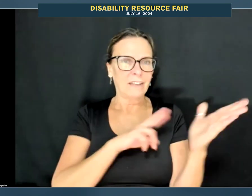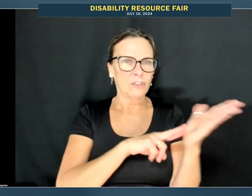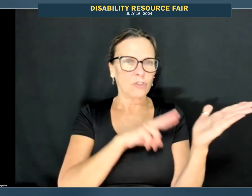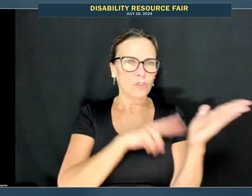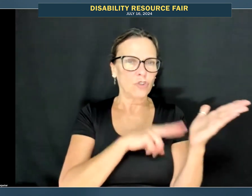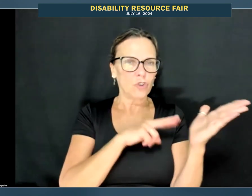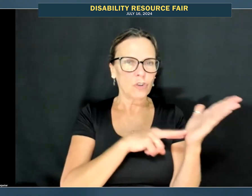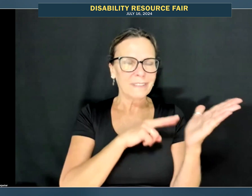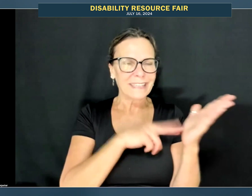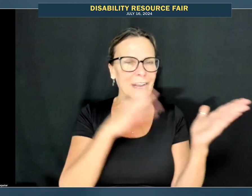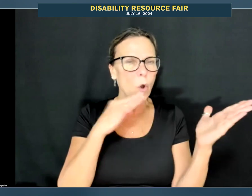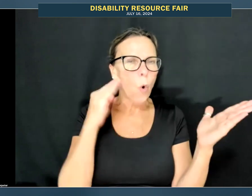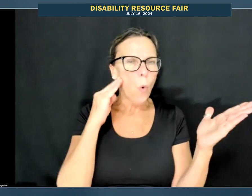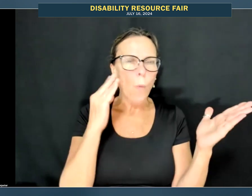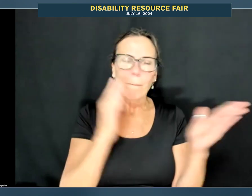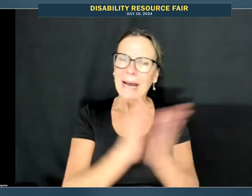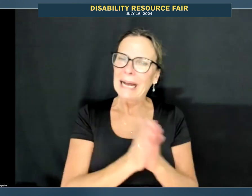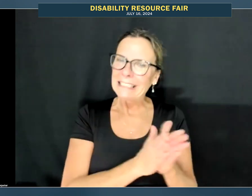initiative.